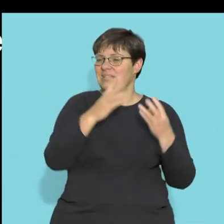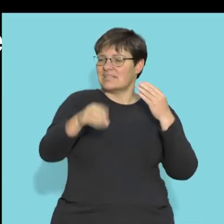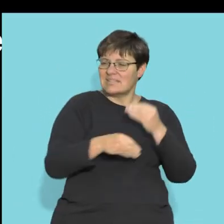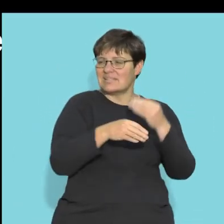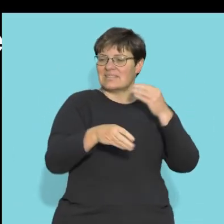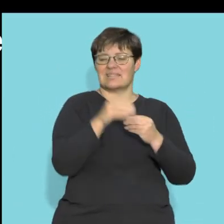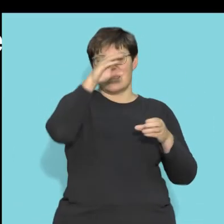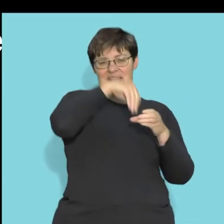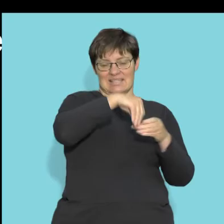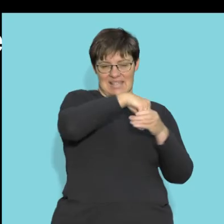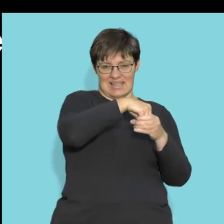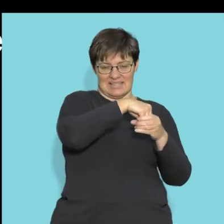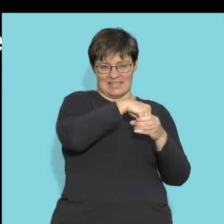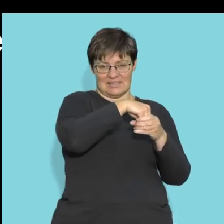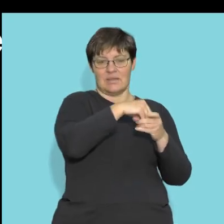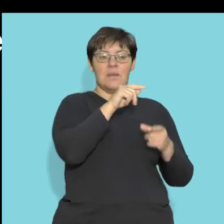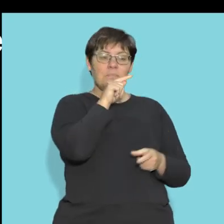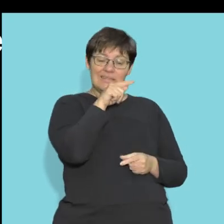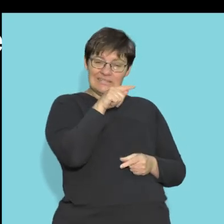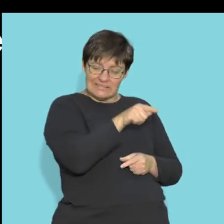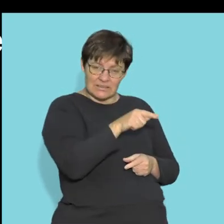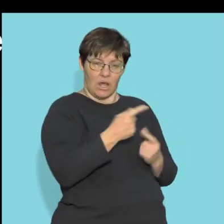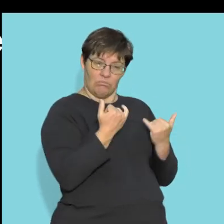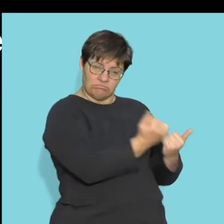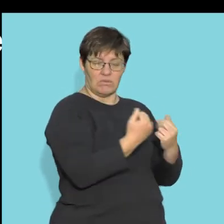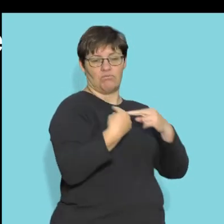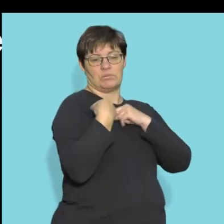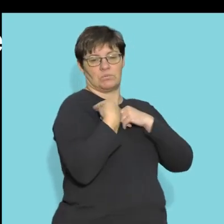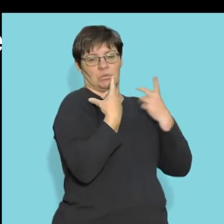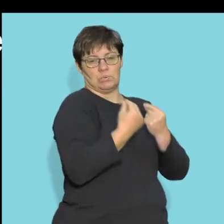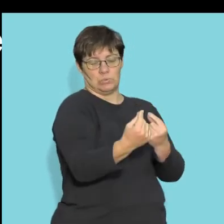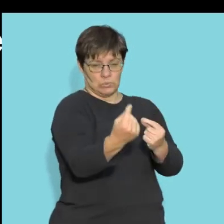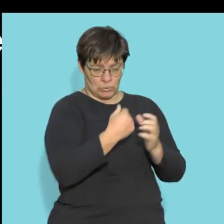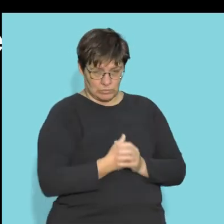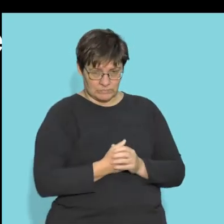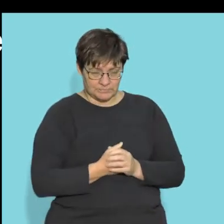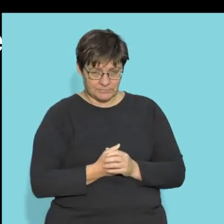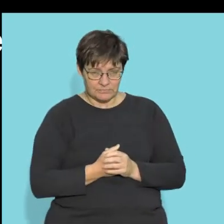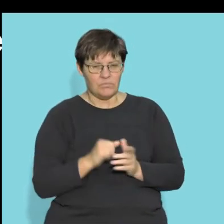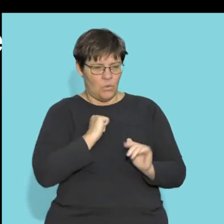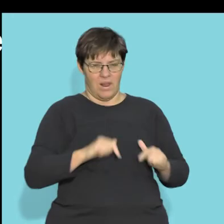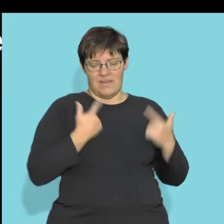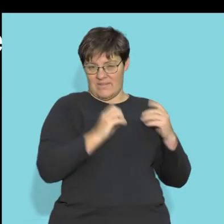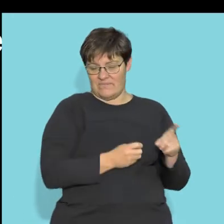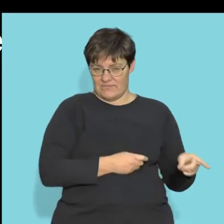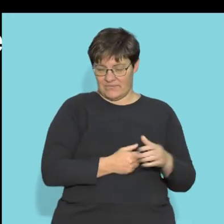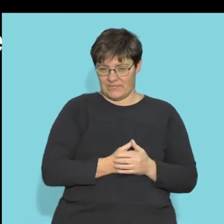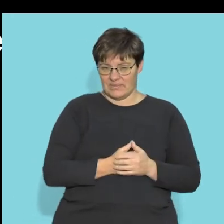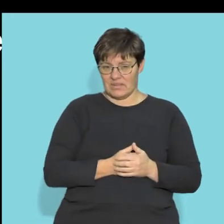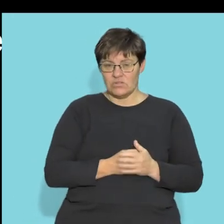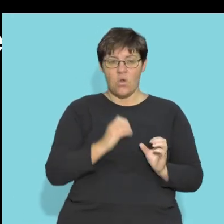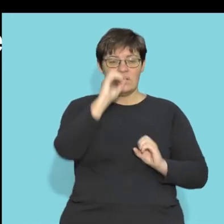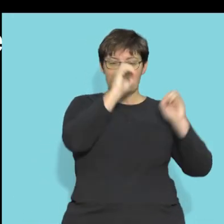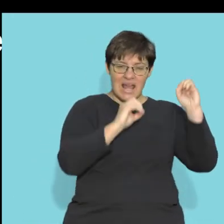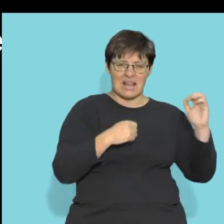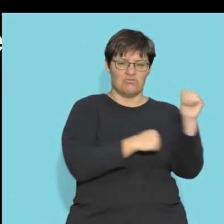inside the cell that had to do something. So inside the cell, all right, I've got this, all right, these